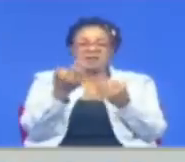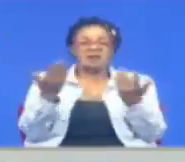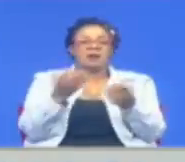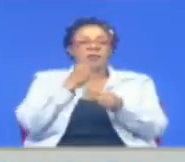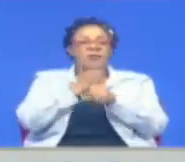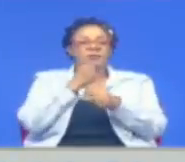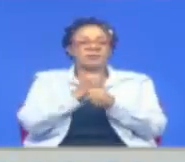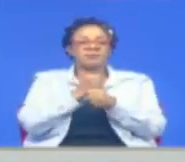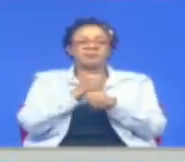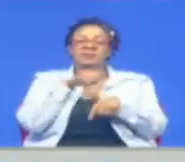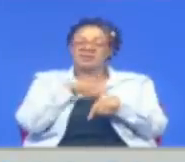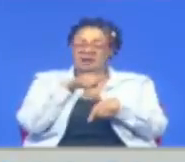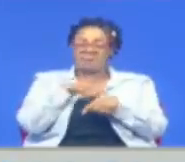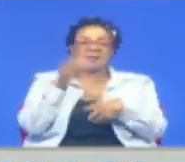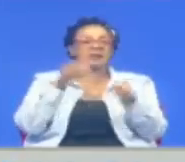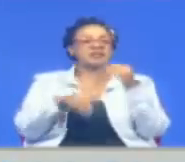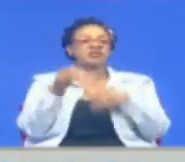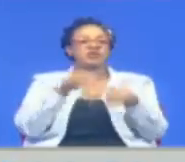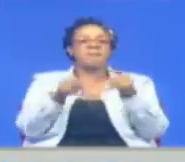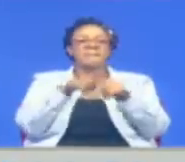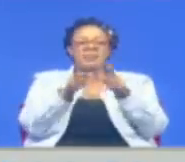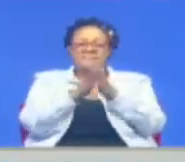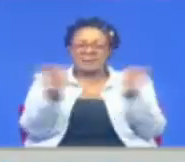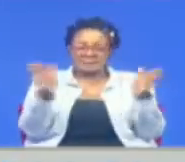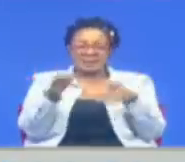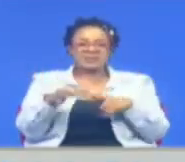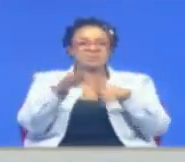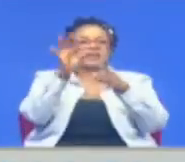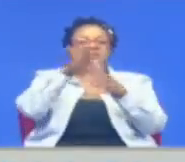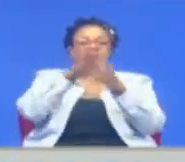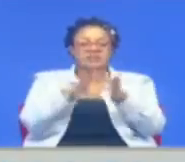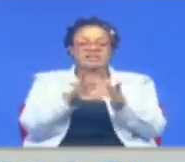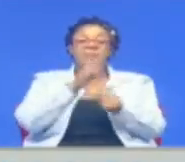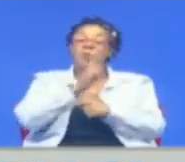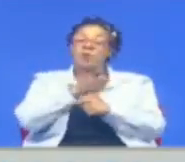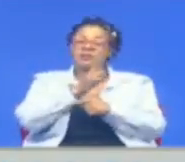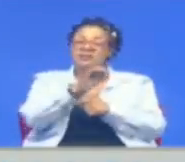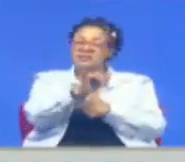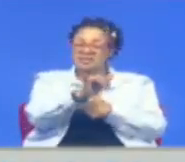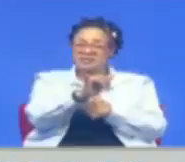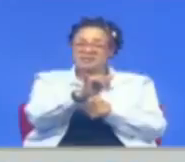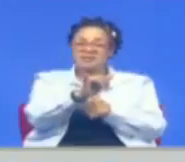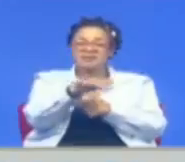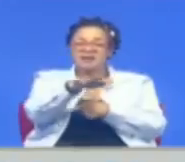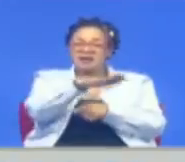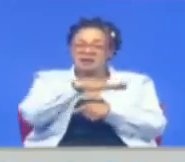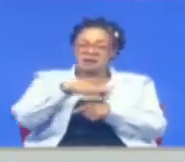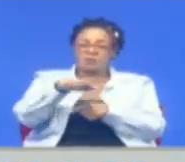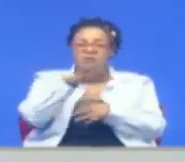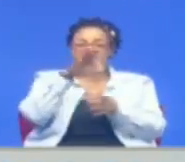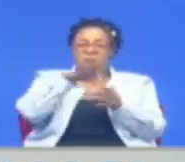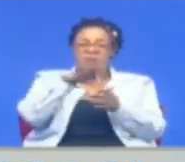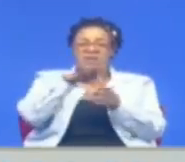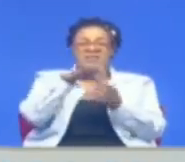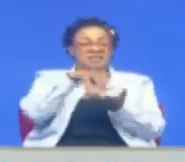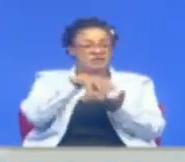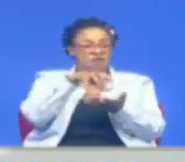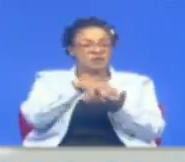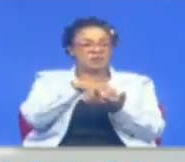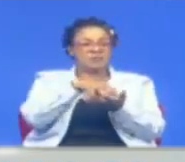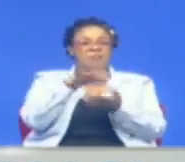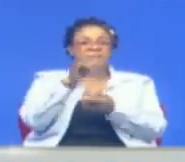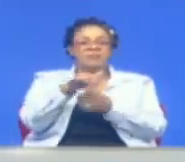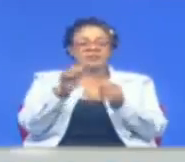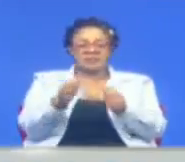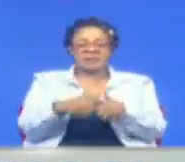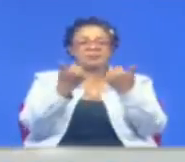after elections. But the public, especially the voters, have also been warned against staying around the polling stations after voting. And this comes on the